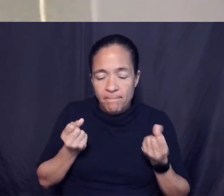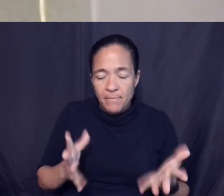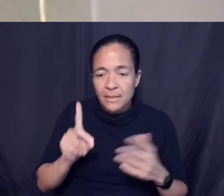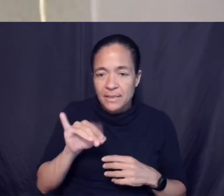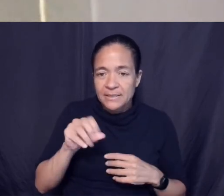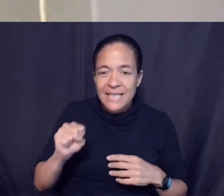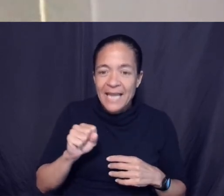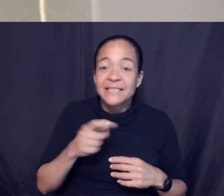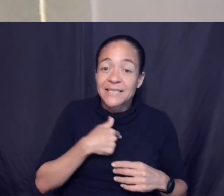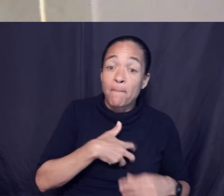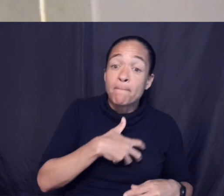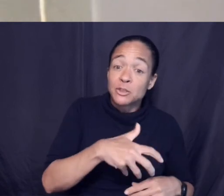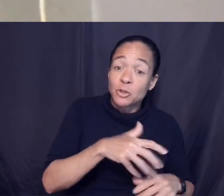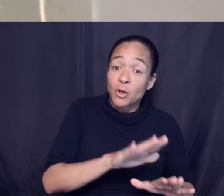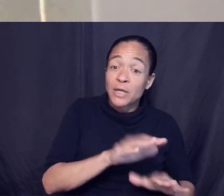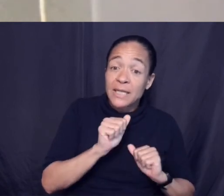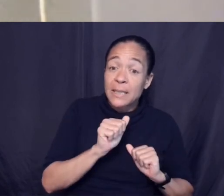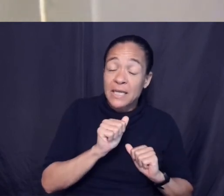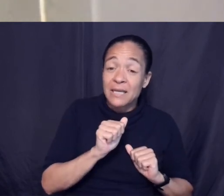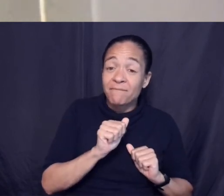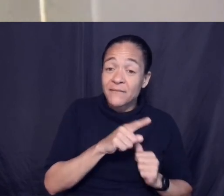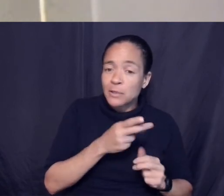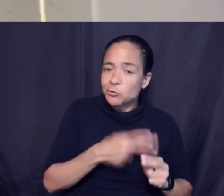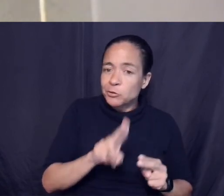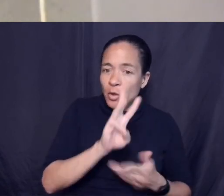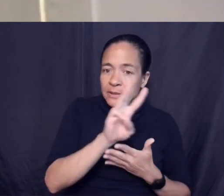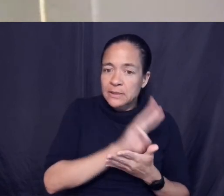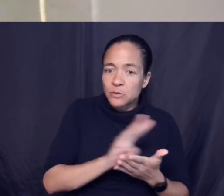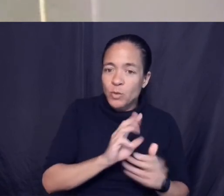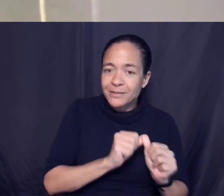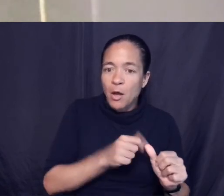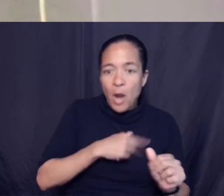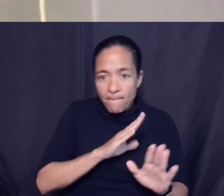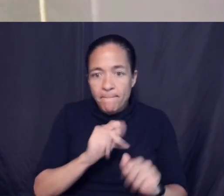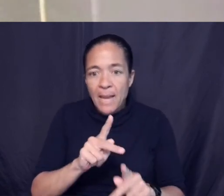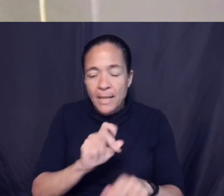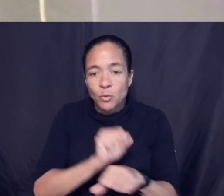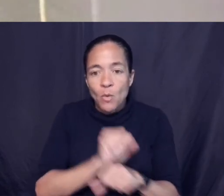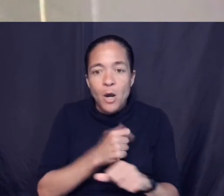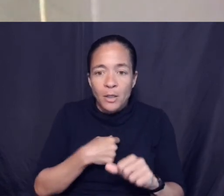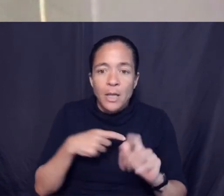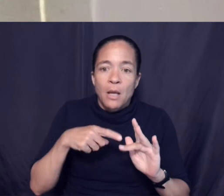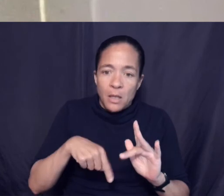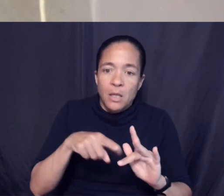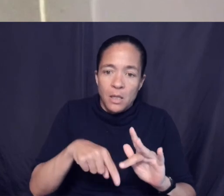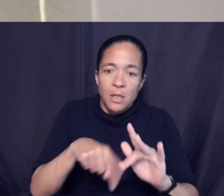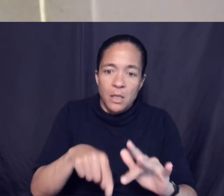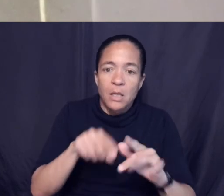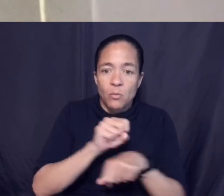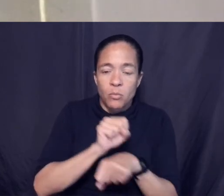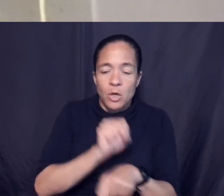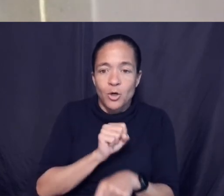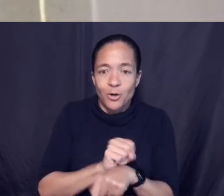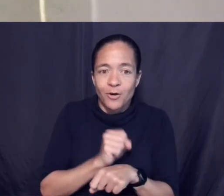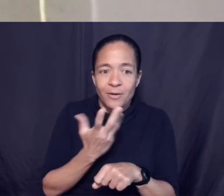off after coming back from a maternity leave that was only 6 weeks long. And so